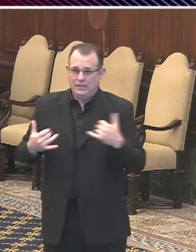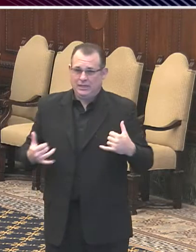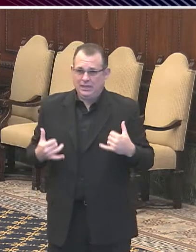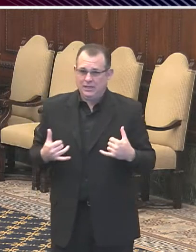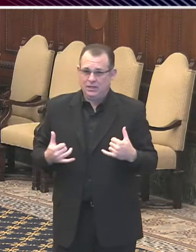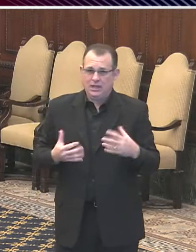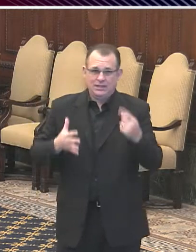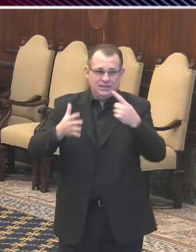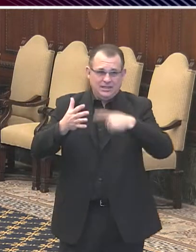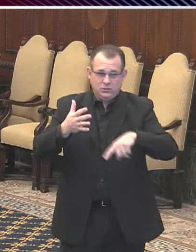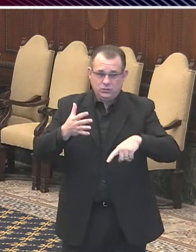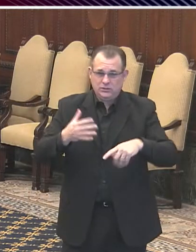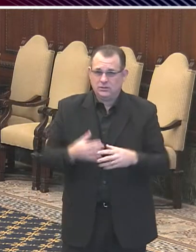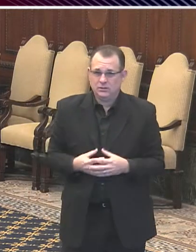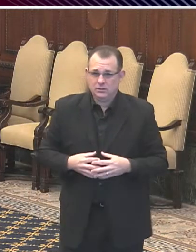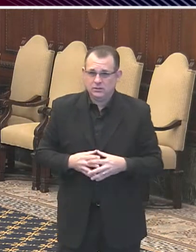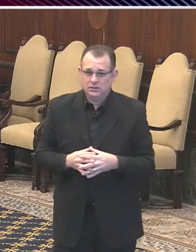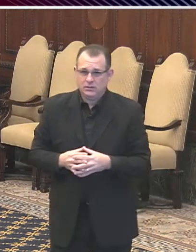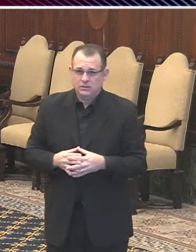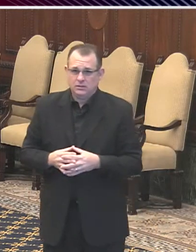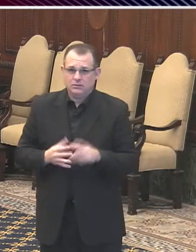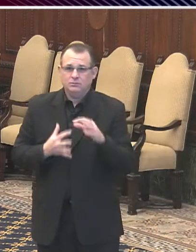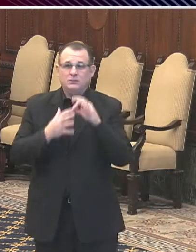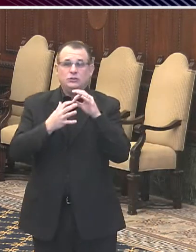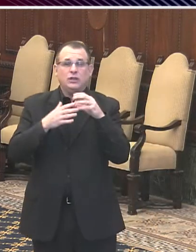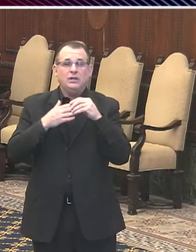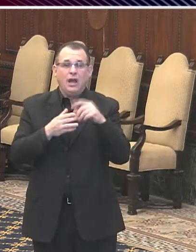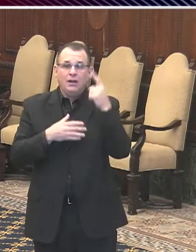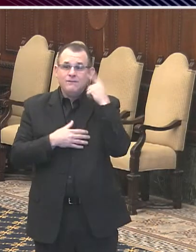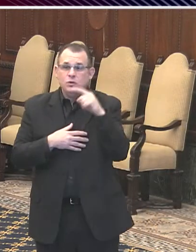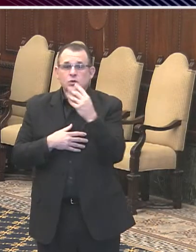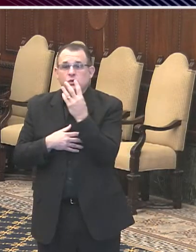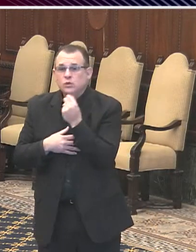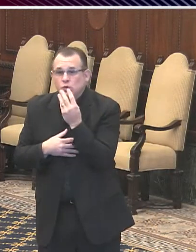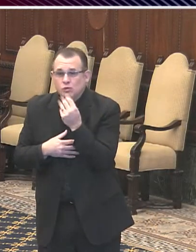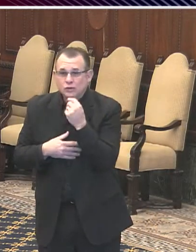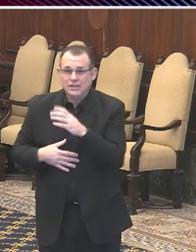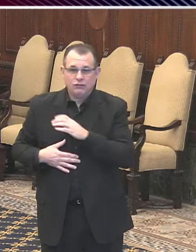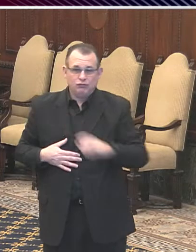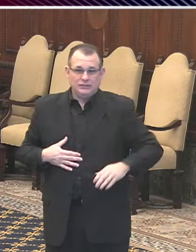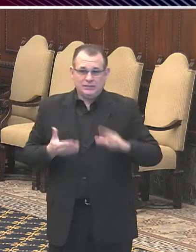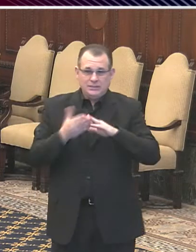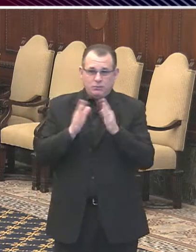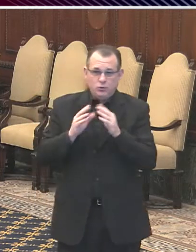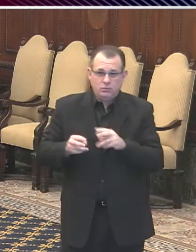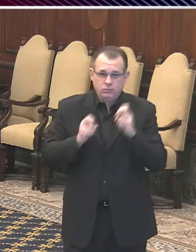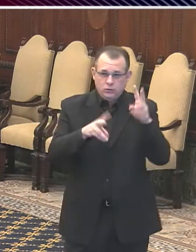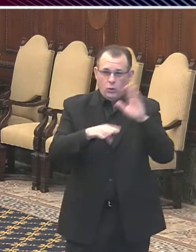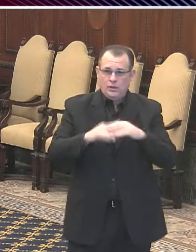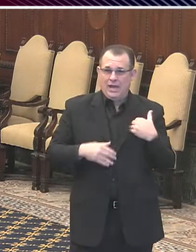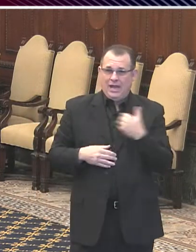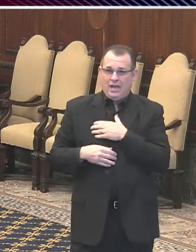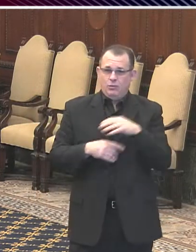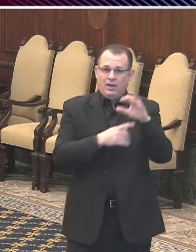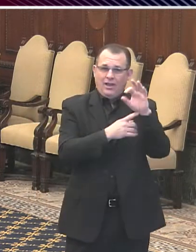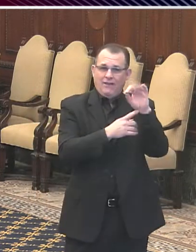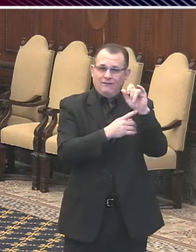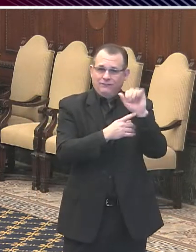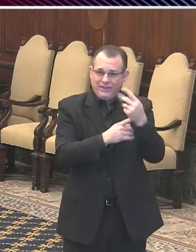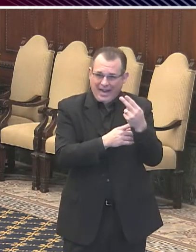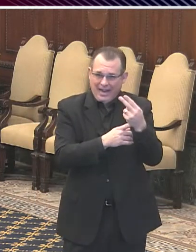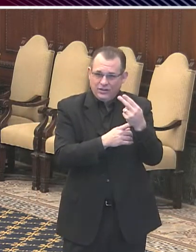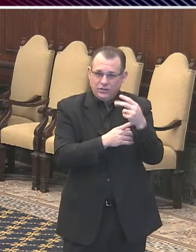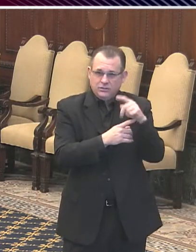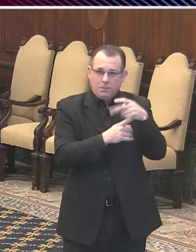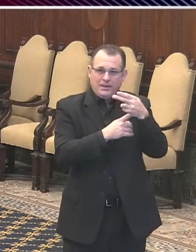week, we put some special guidance for Jewish and Christian communities on our Faith PHL COVID-19 page